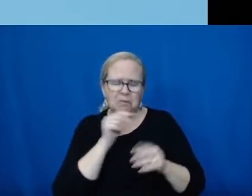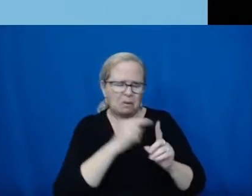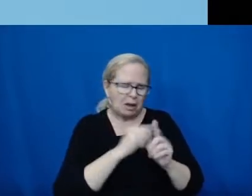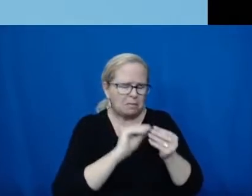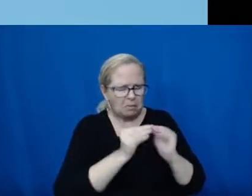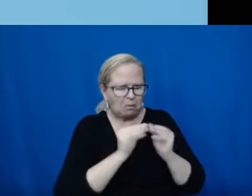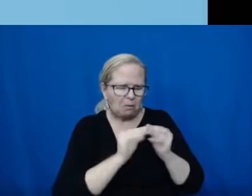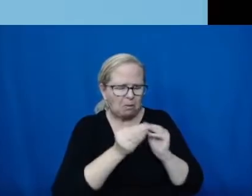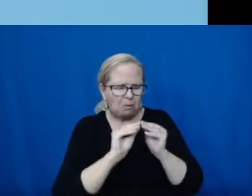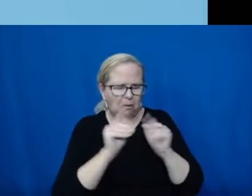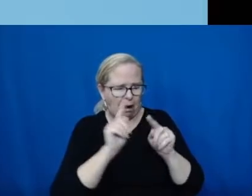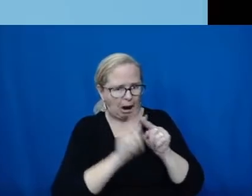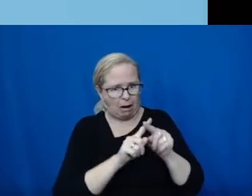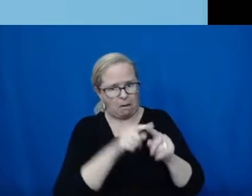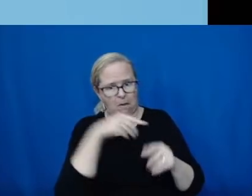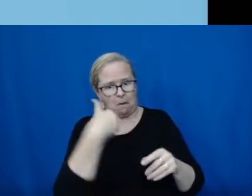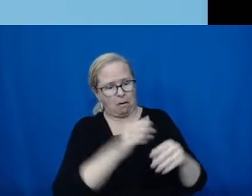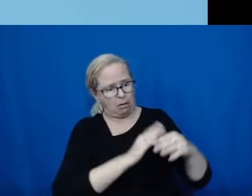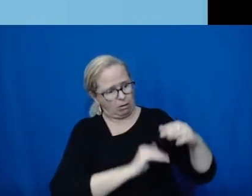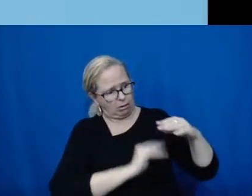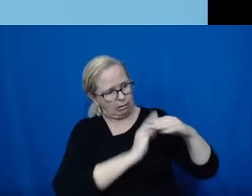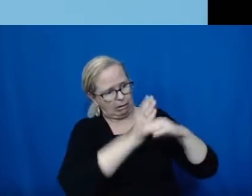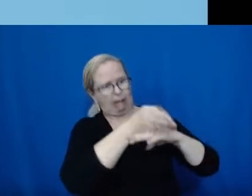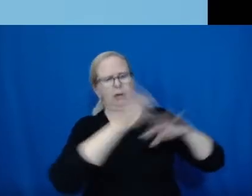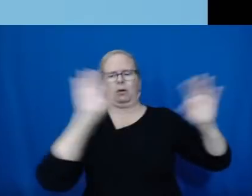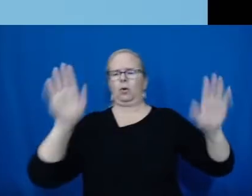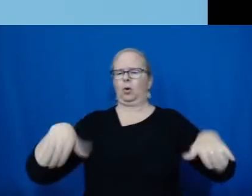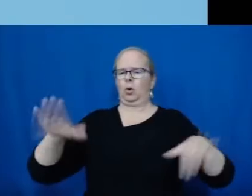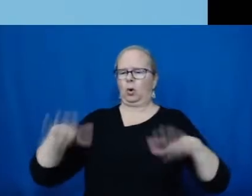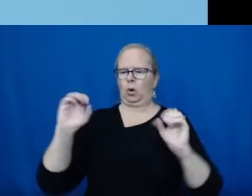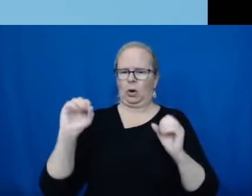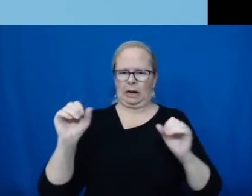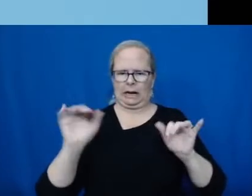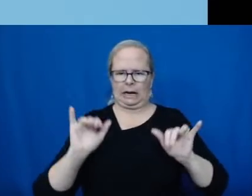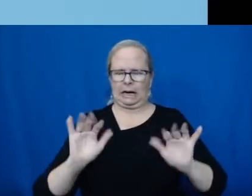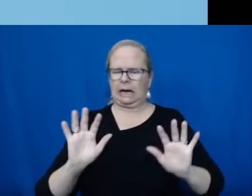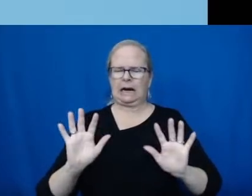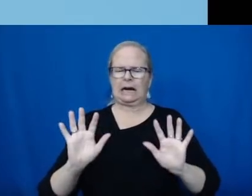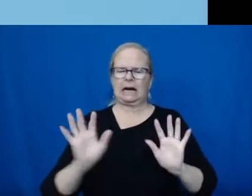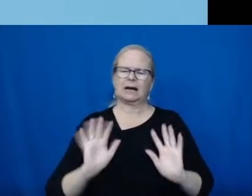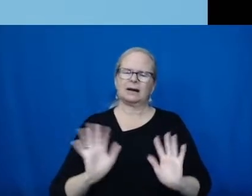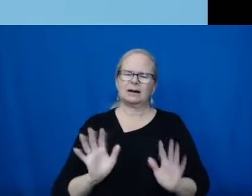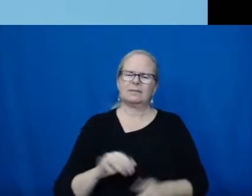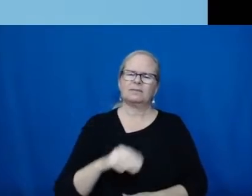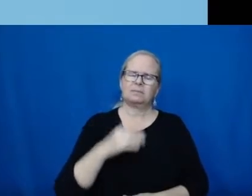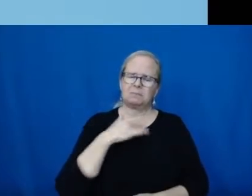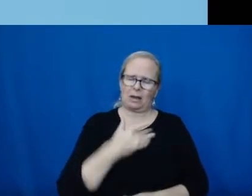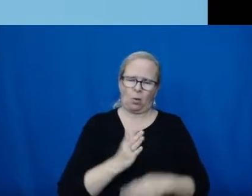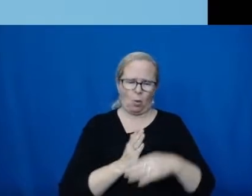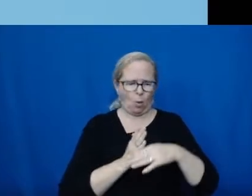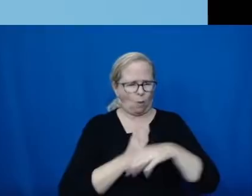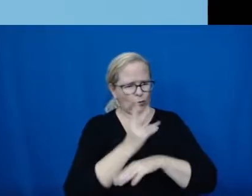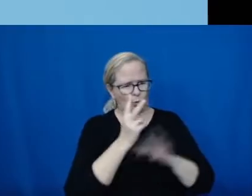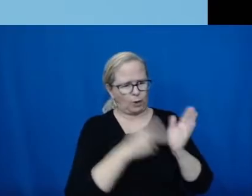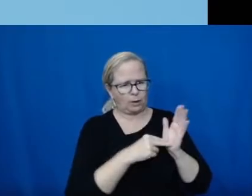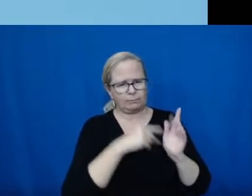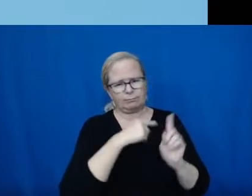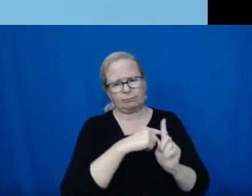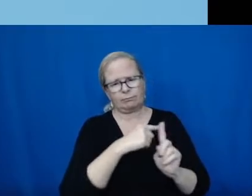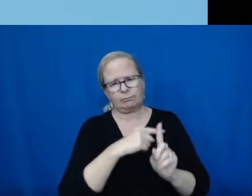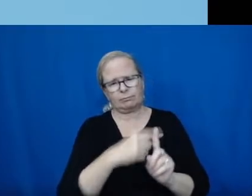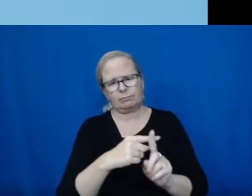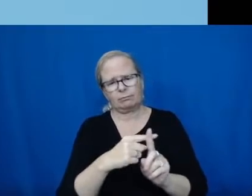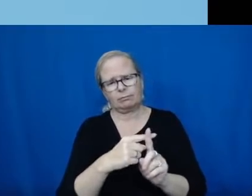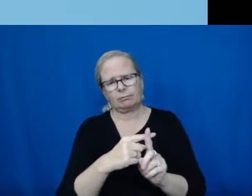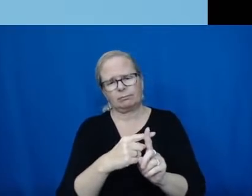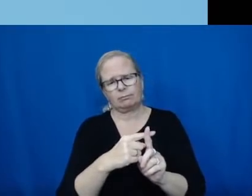new cases. I compared our numbers to Austria numbers, and Austria has twice more ICU beds per capita